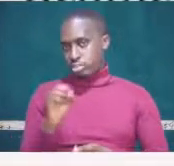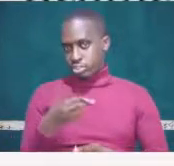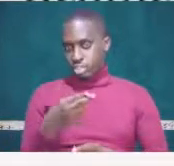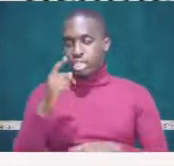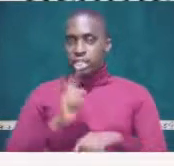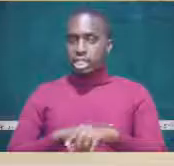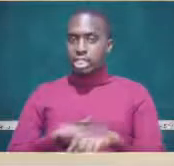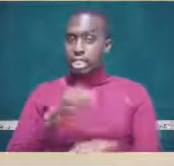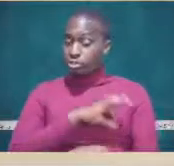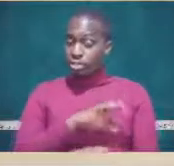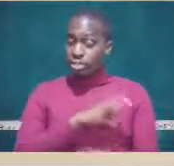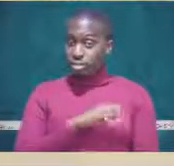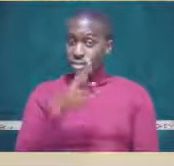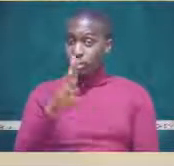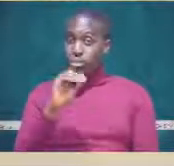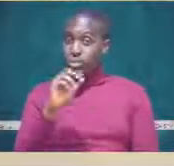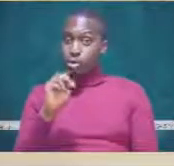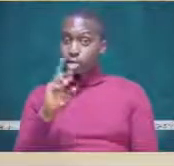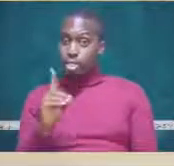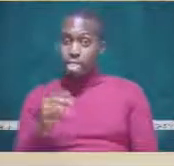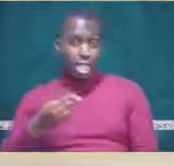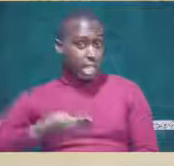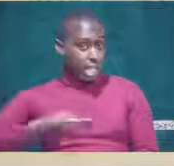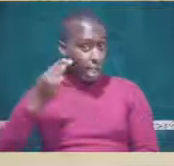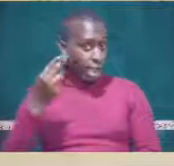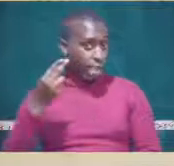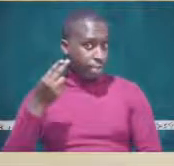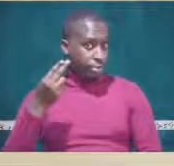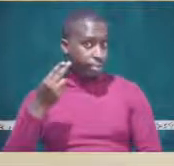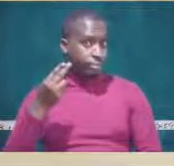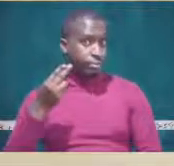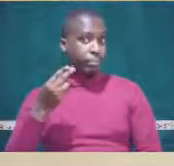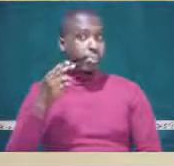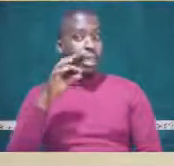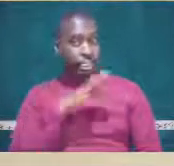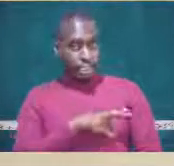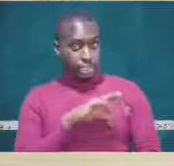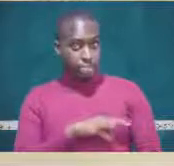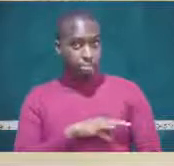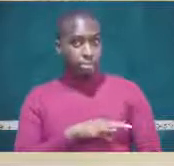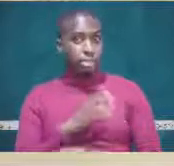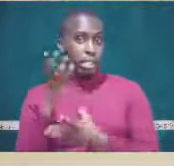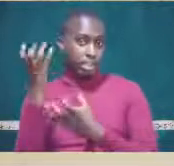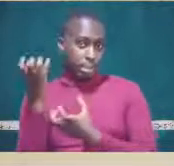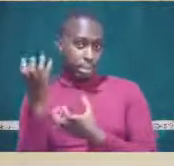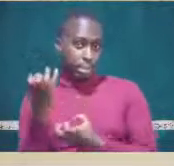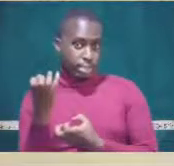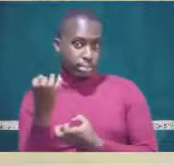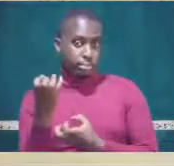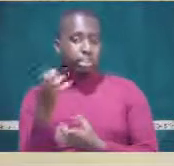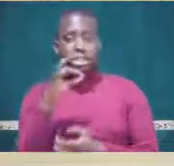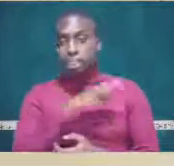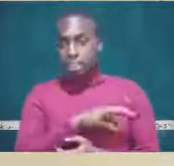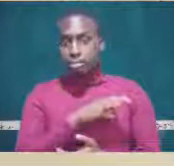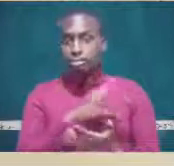the interest rate on a bond is high, if the interest rate, the income expected, the income